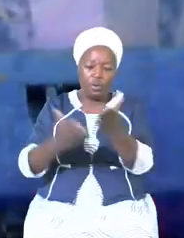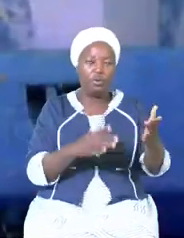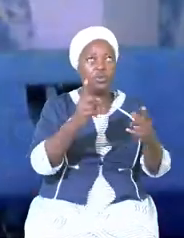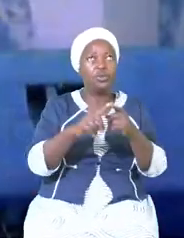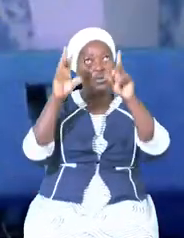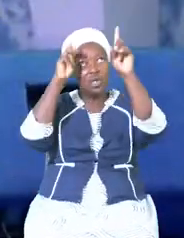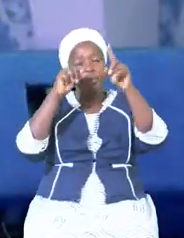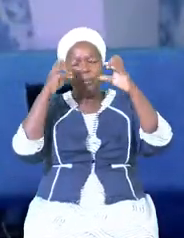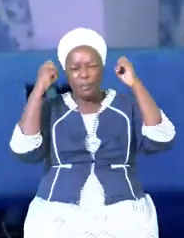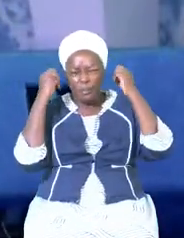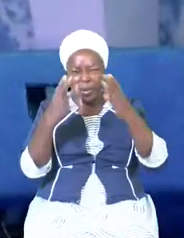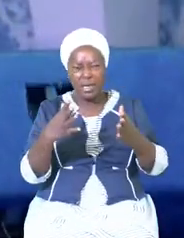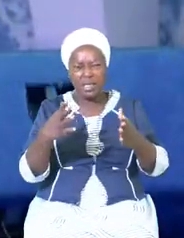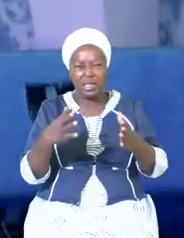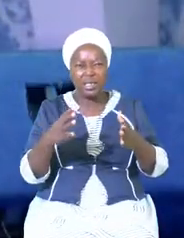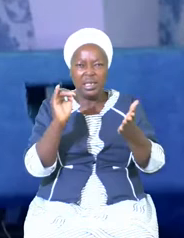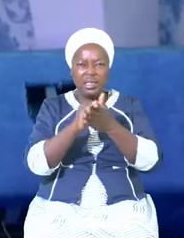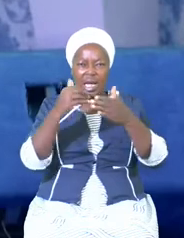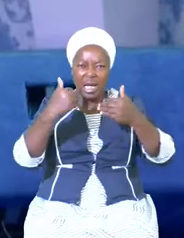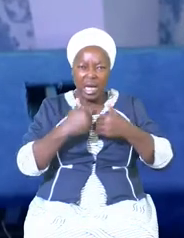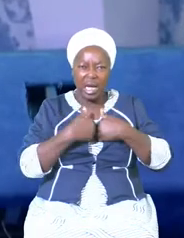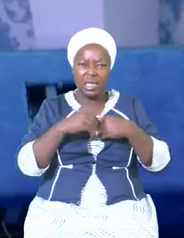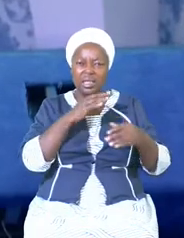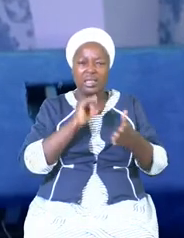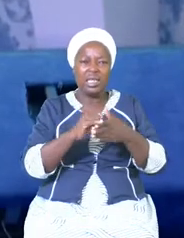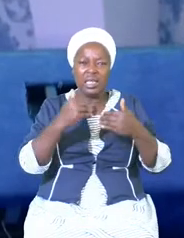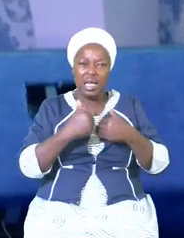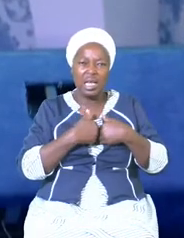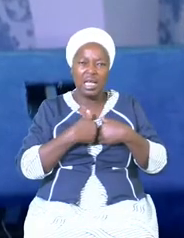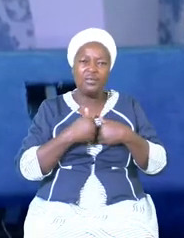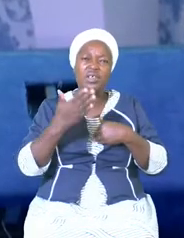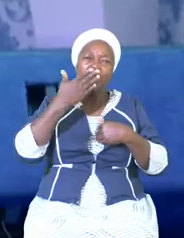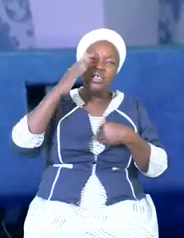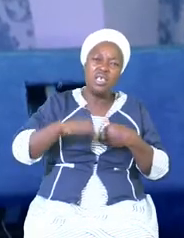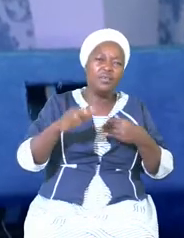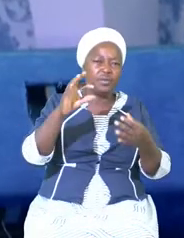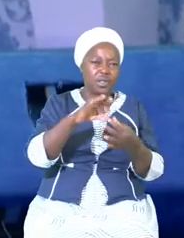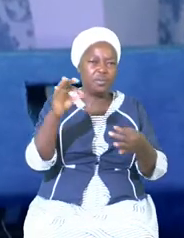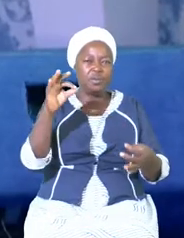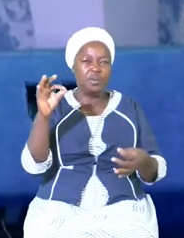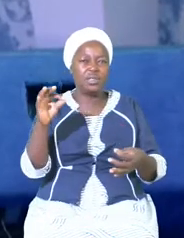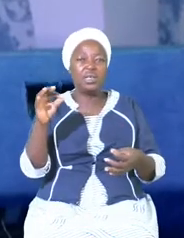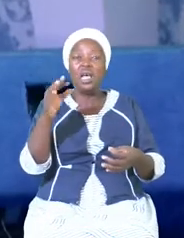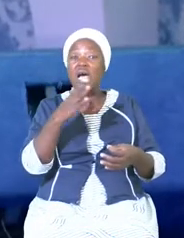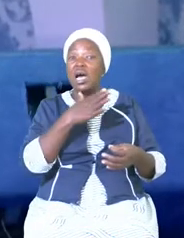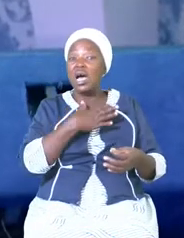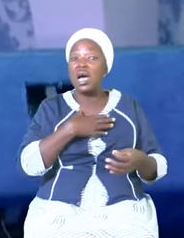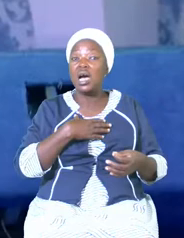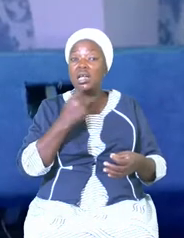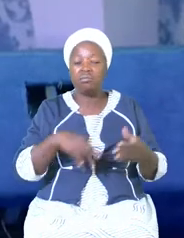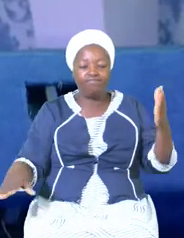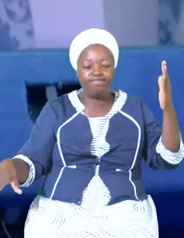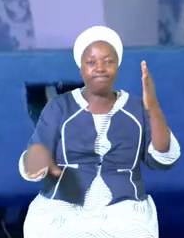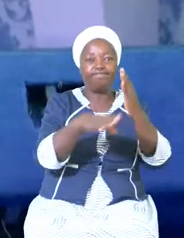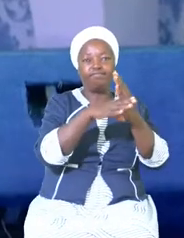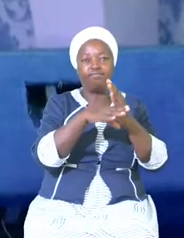many that were possessed with evil spirits, and he cast out